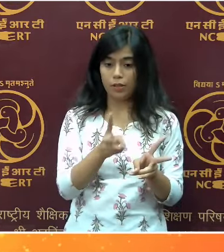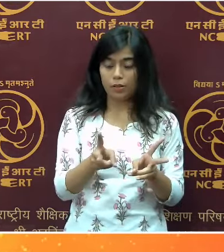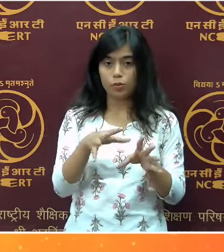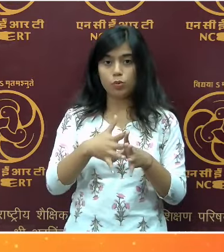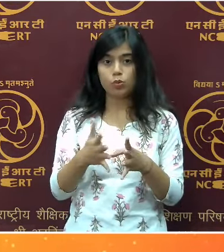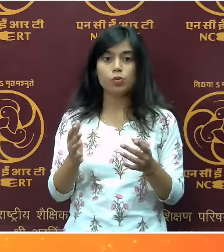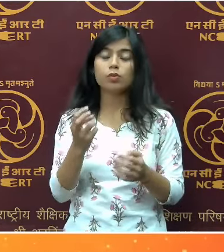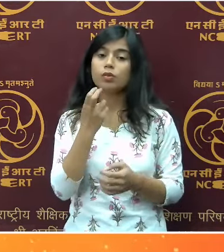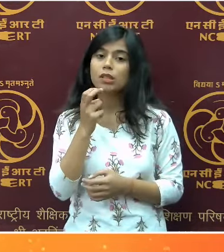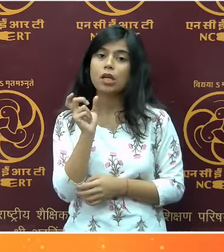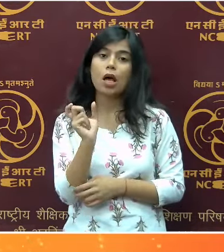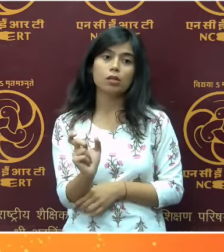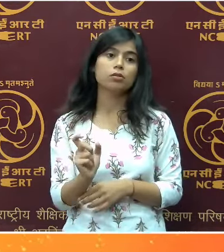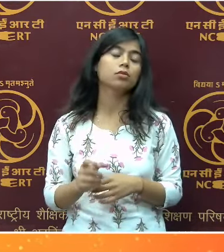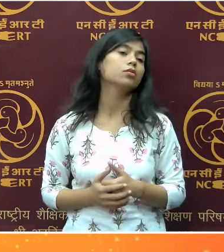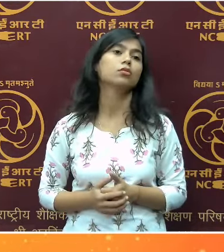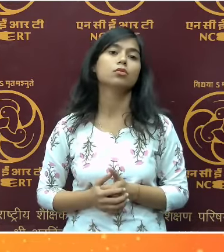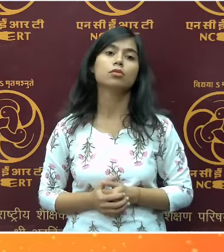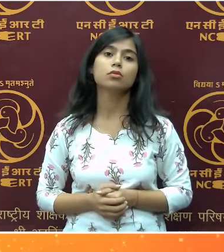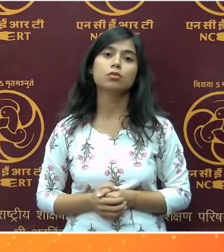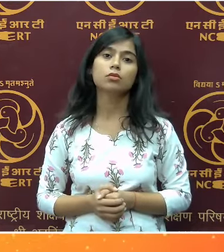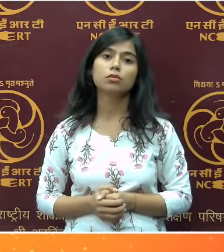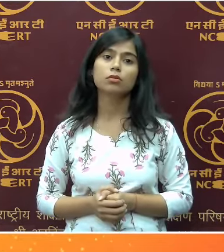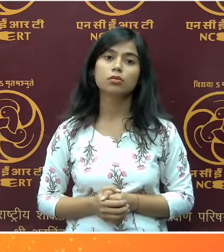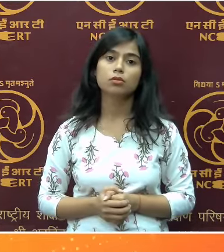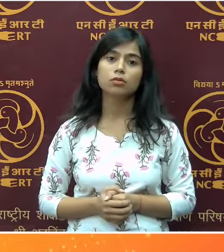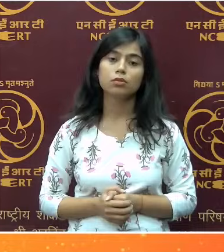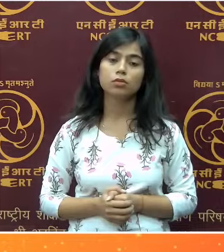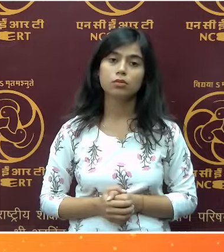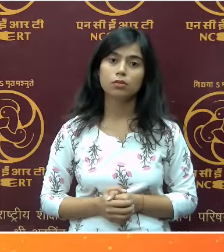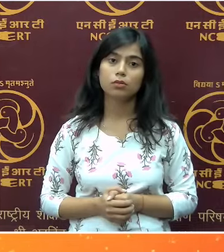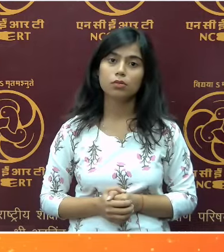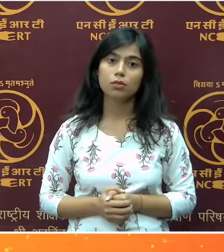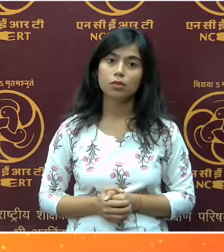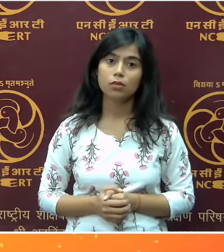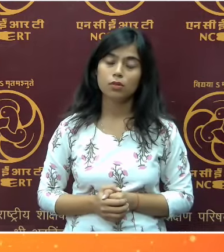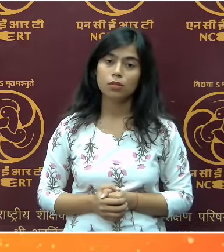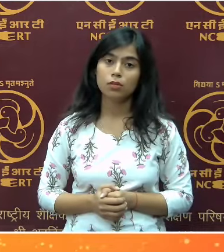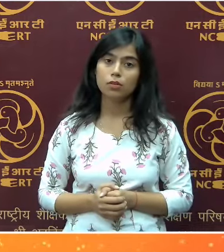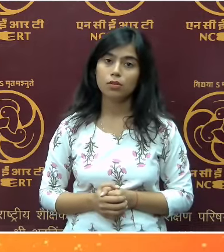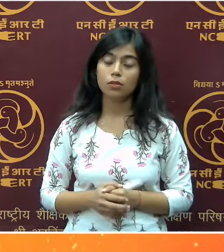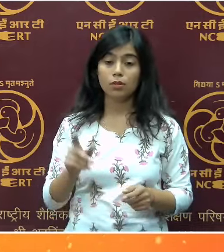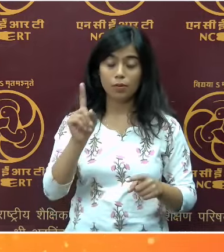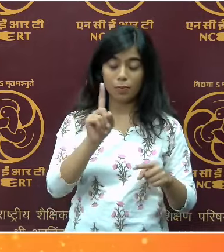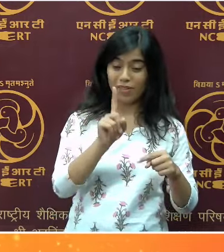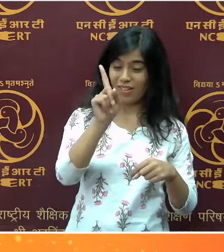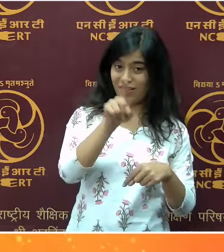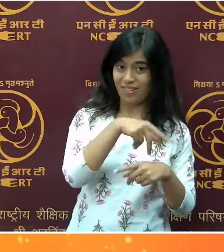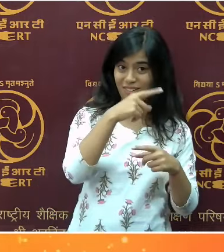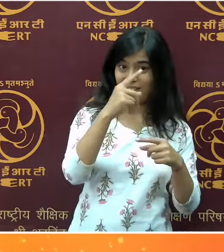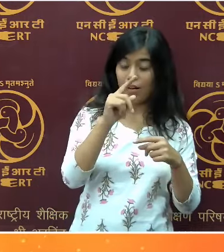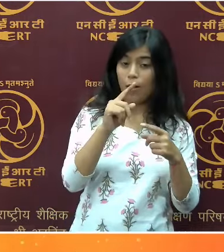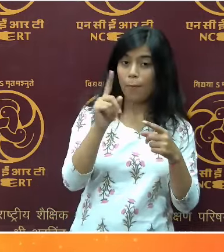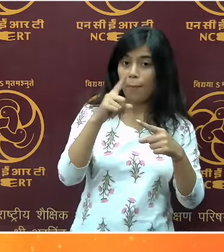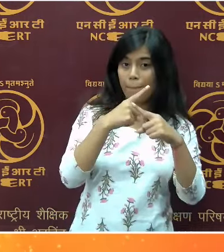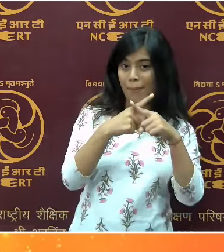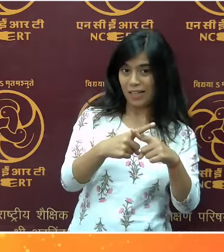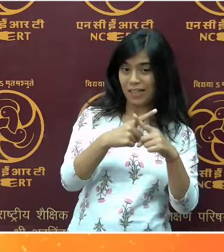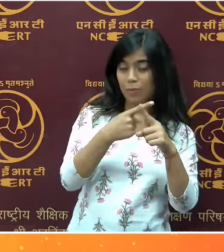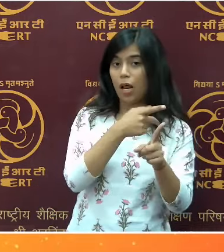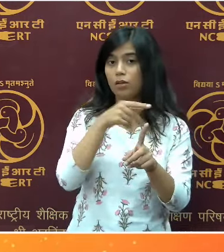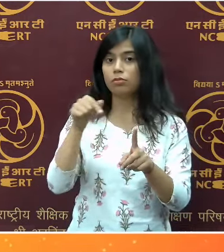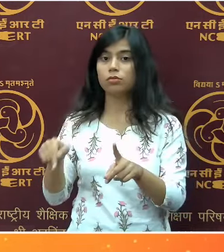you want to find out the potential energy in a circuit, that you have to multiply the charge with the potential